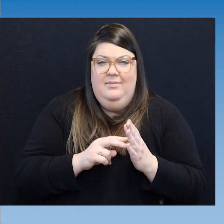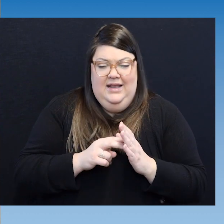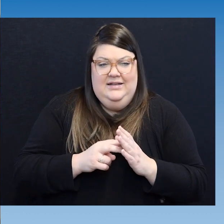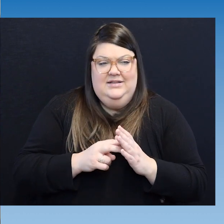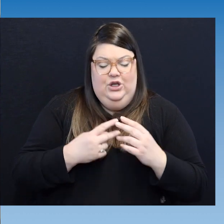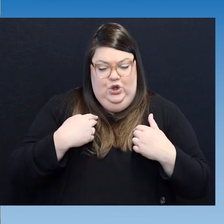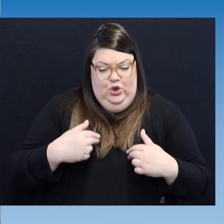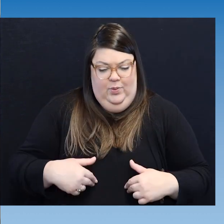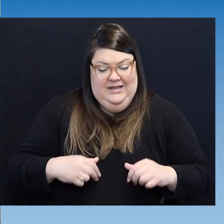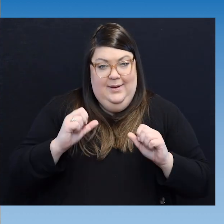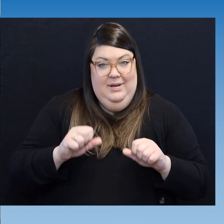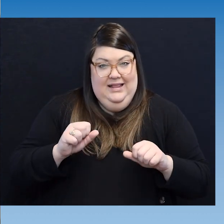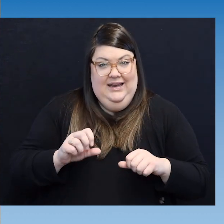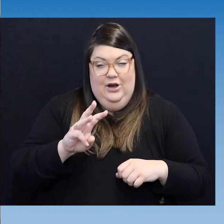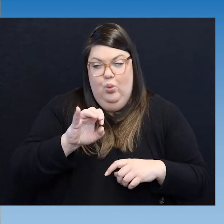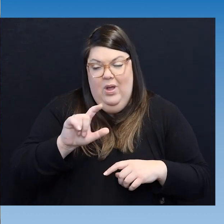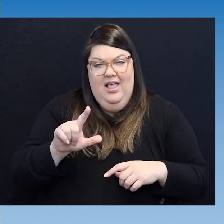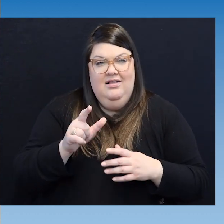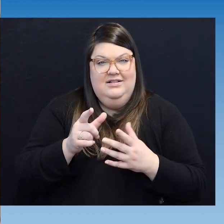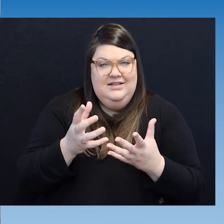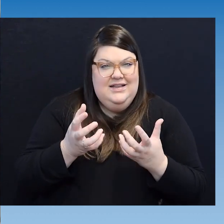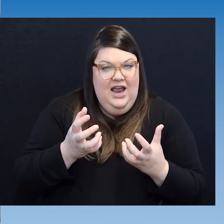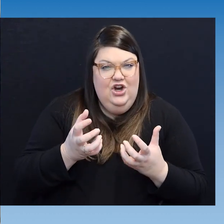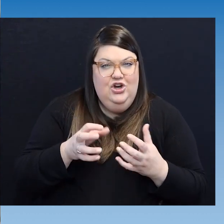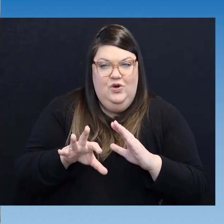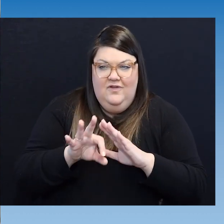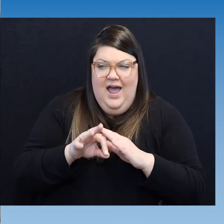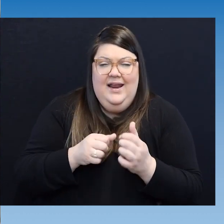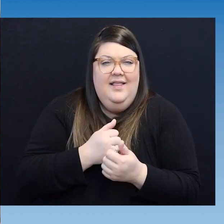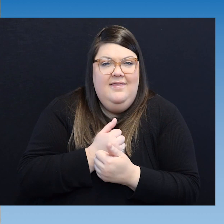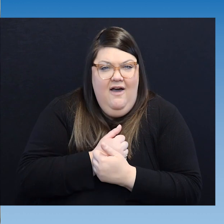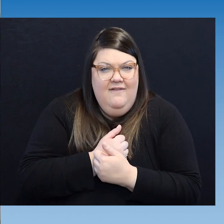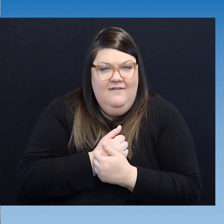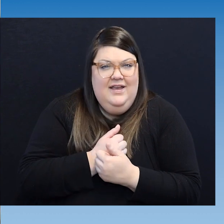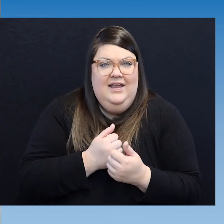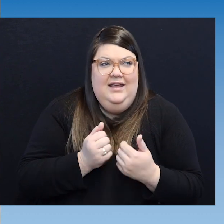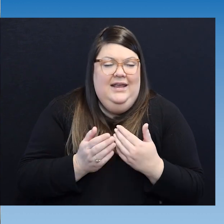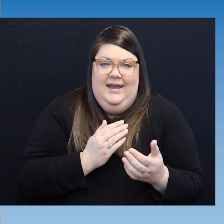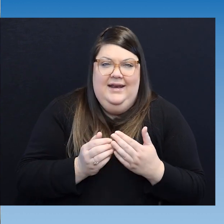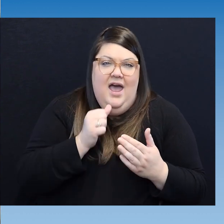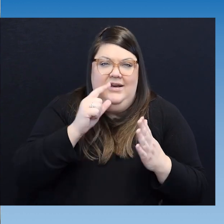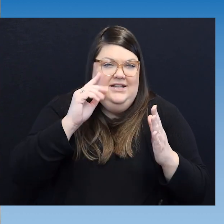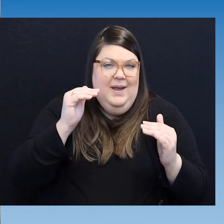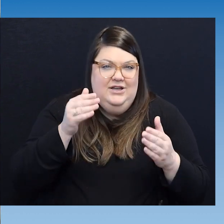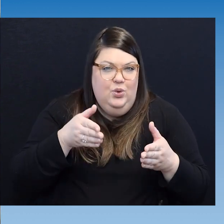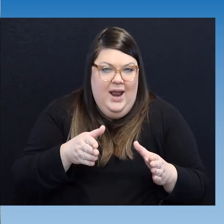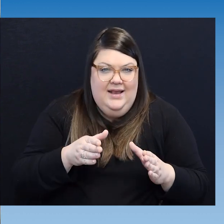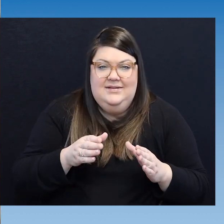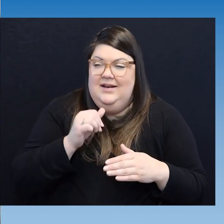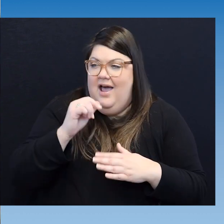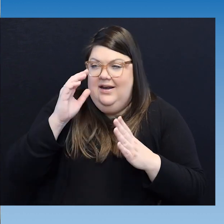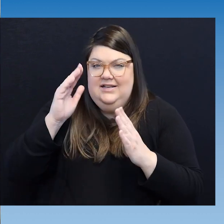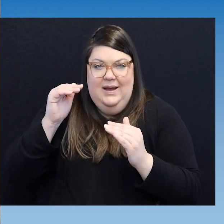ability and will to find love in, you know, unexpected ways at unexpected